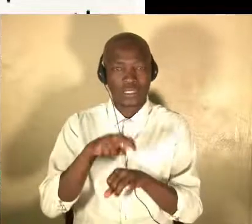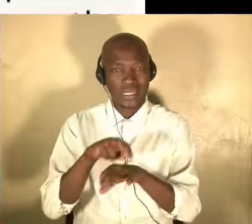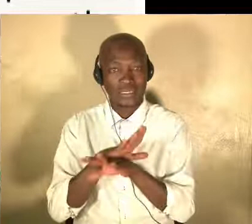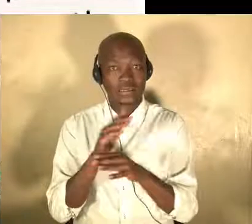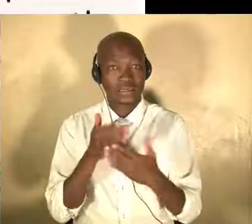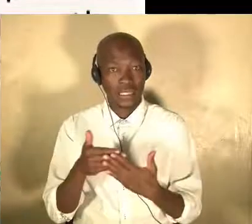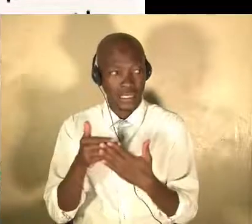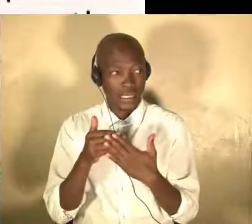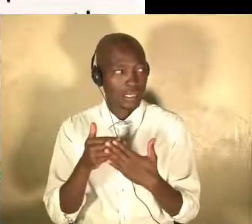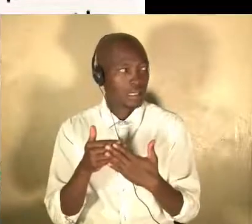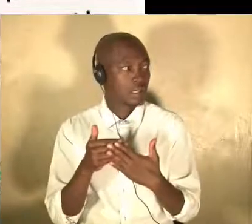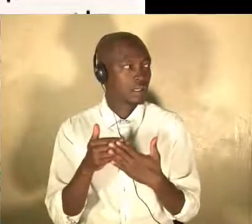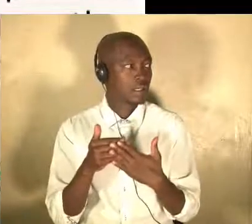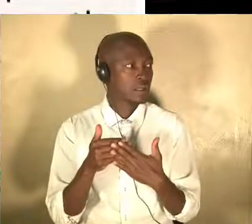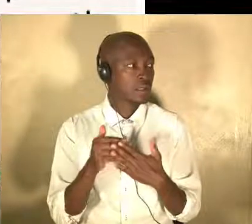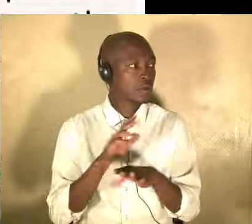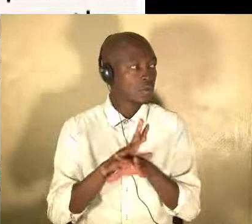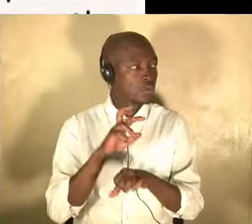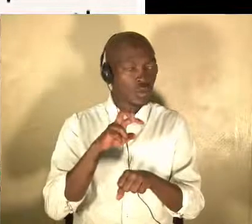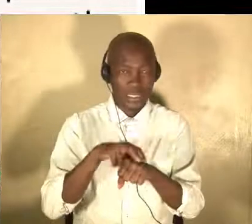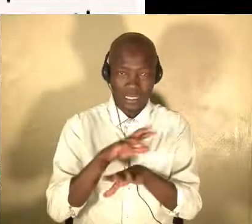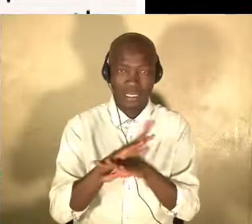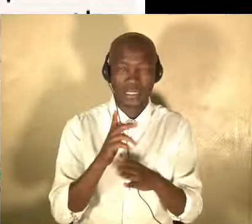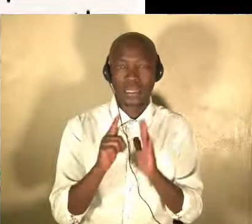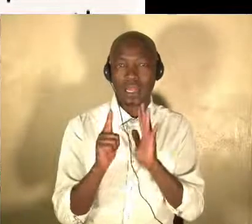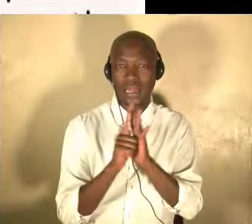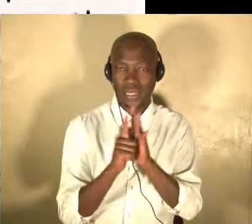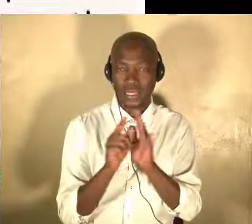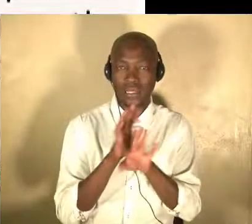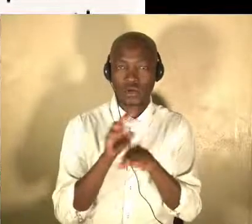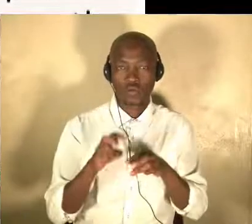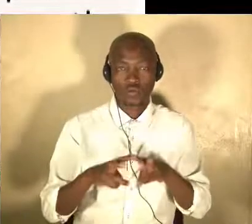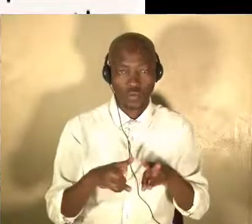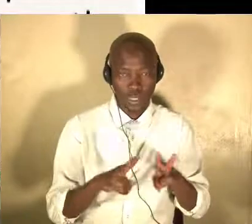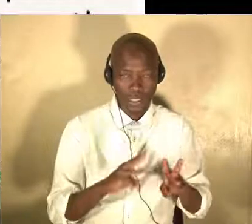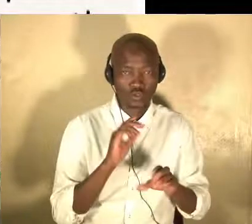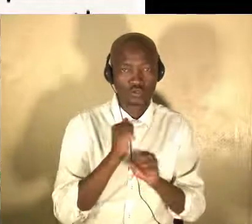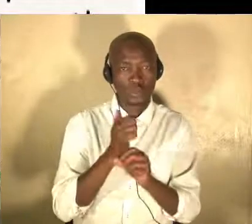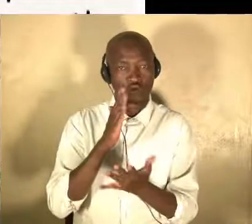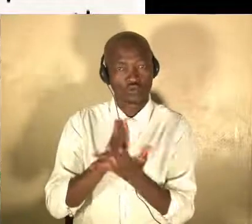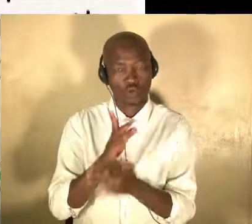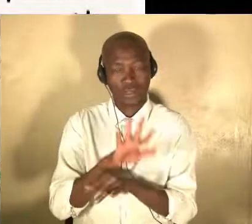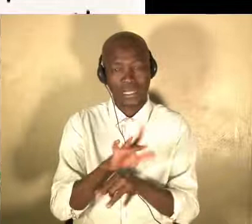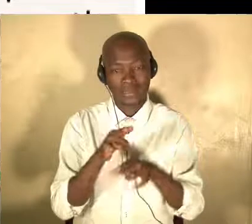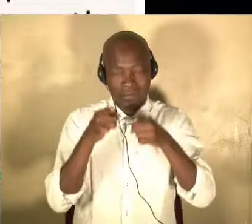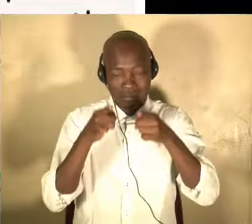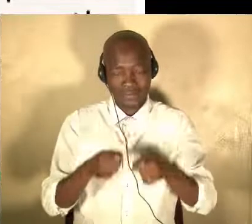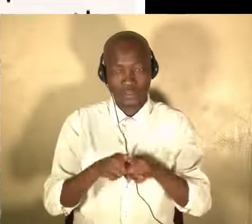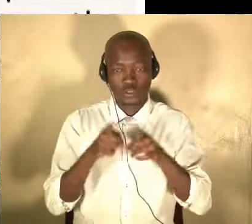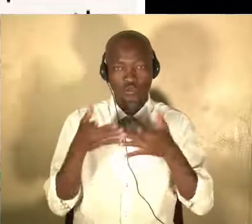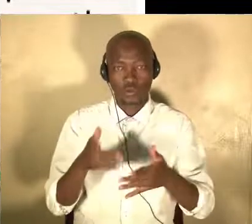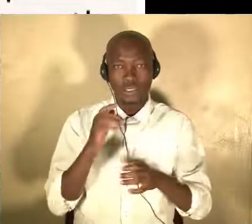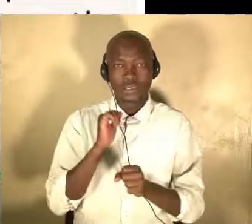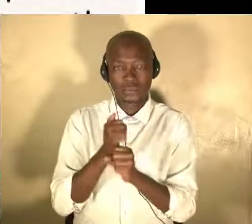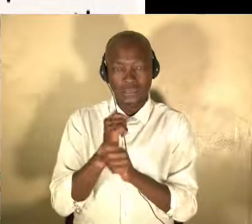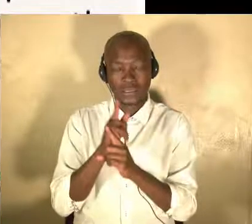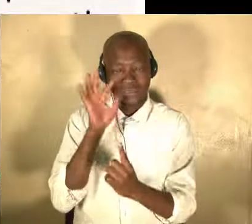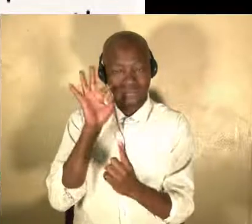protection, would require a legal mechanism to ensure that such a decision is being made